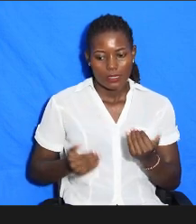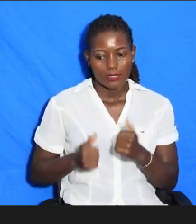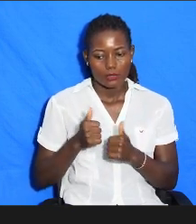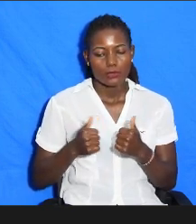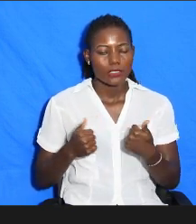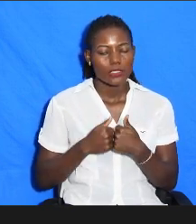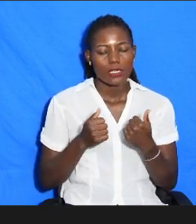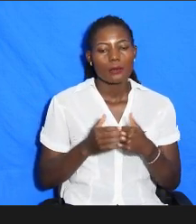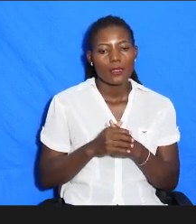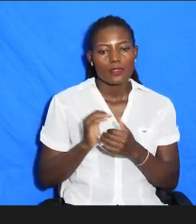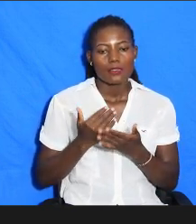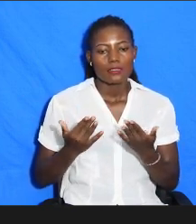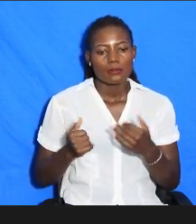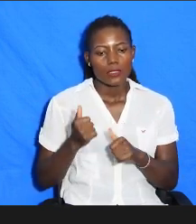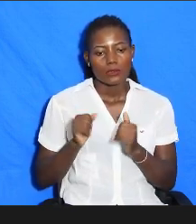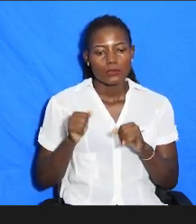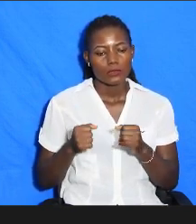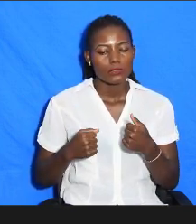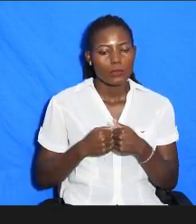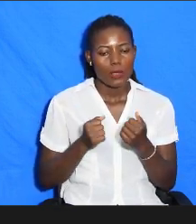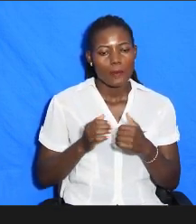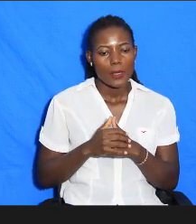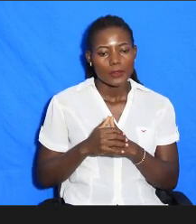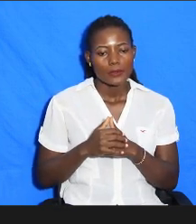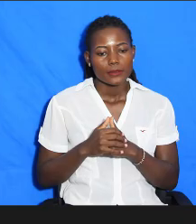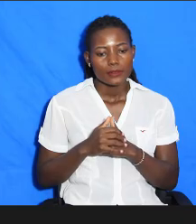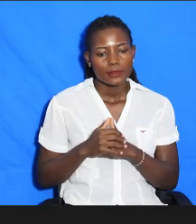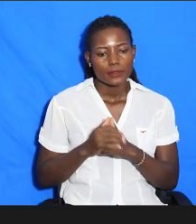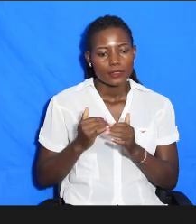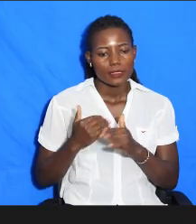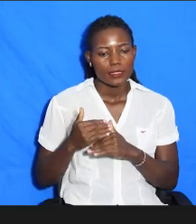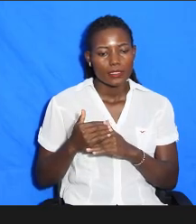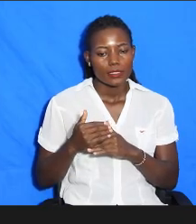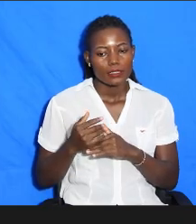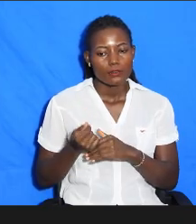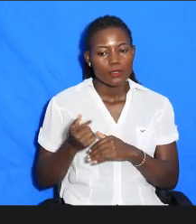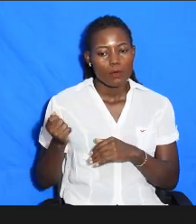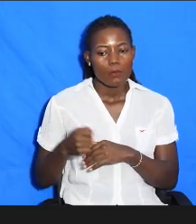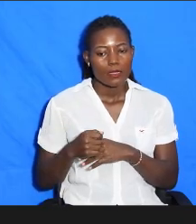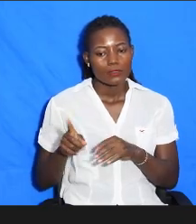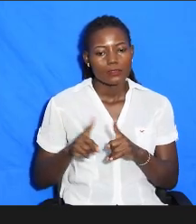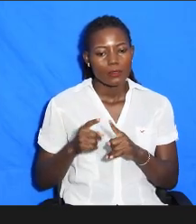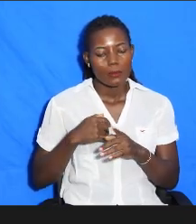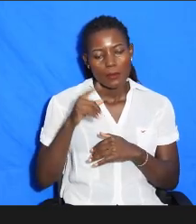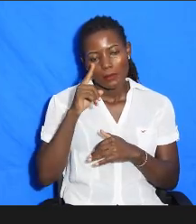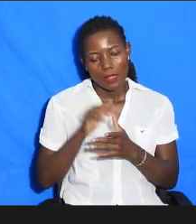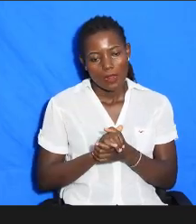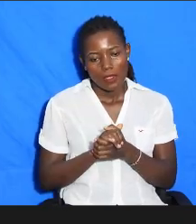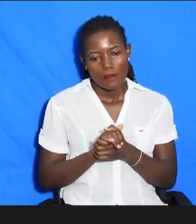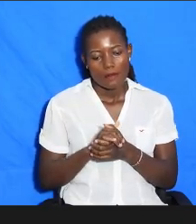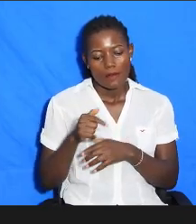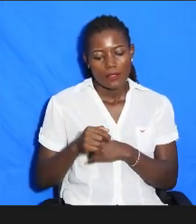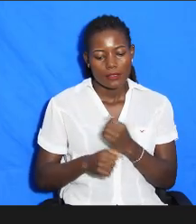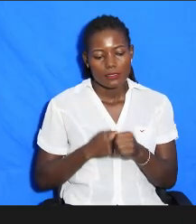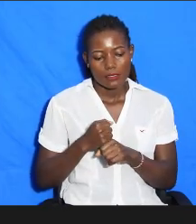happening, there's something that is going to come up, especially in the next few months. And I believe that this year will